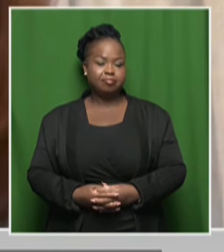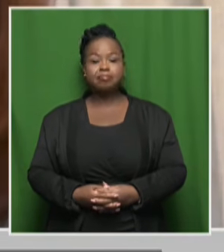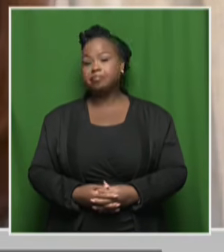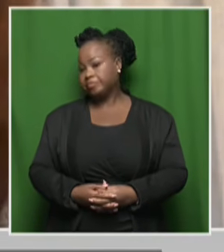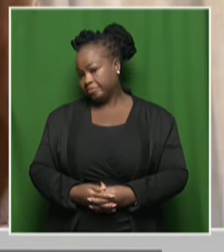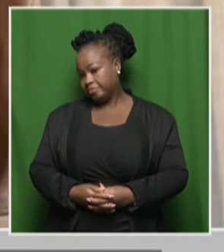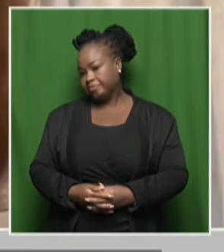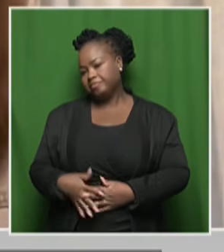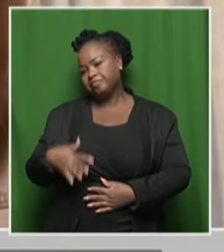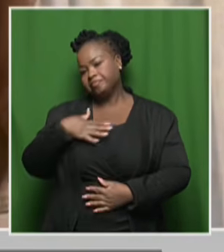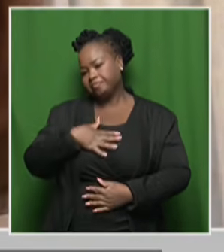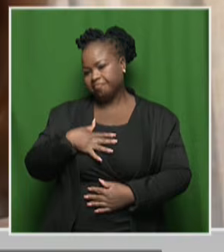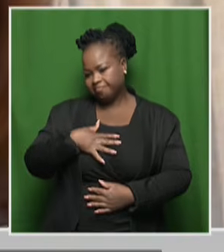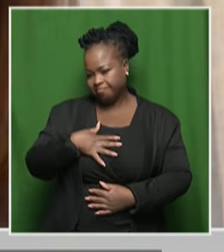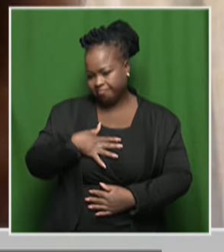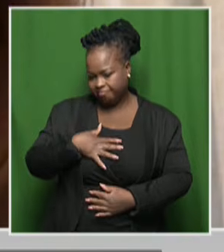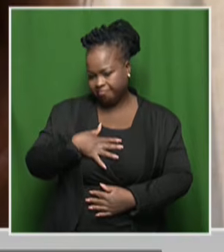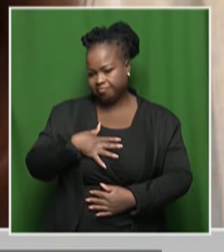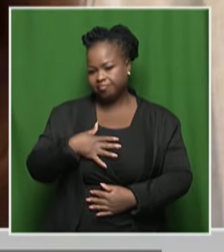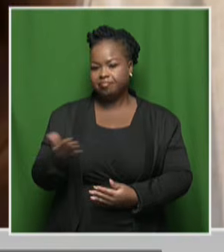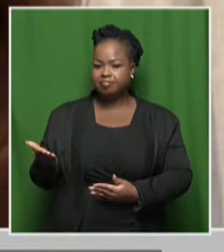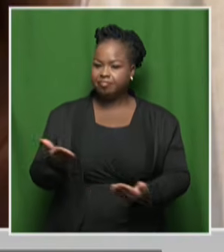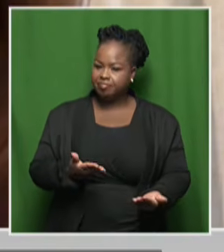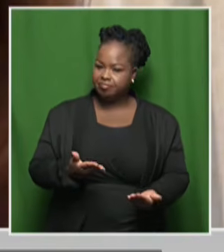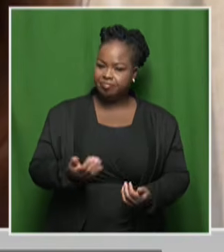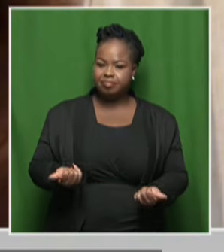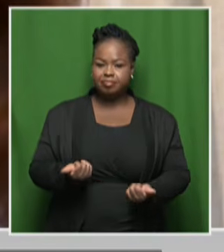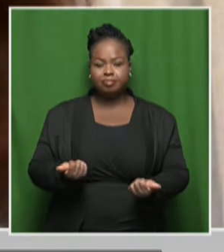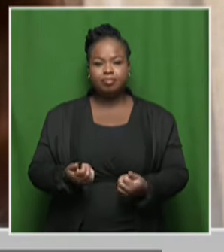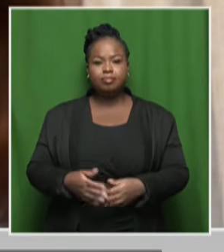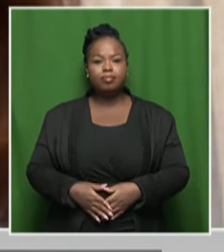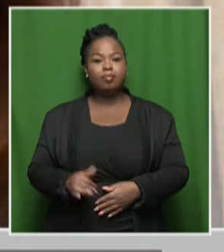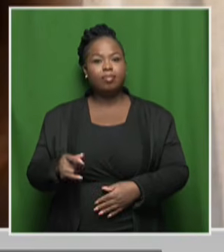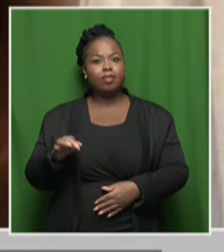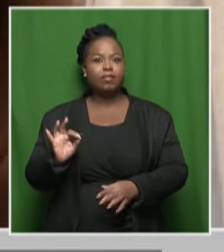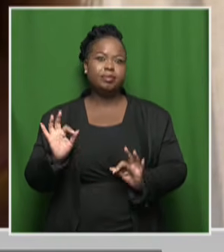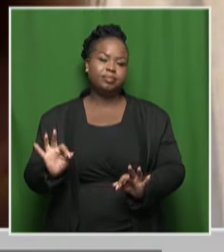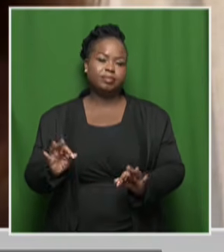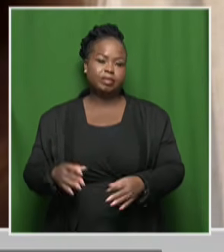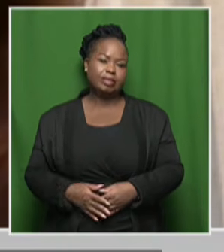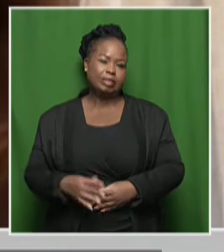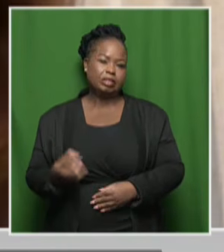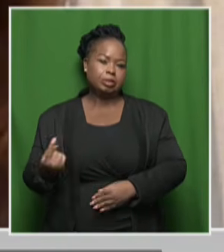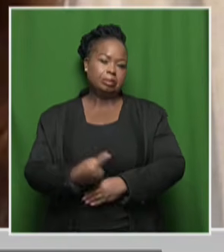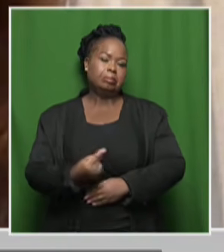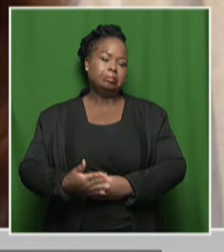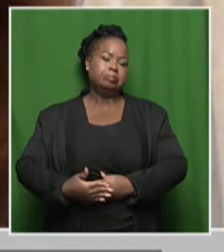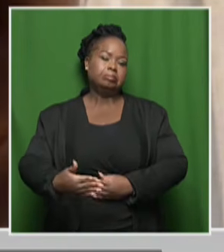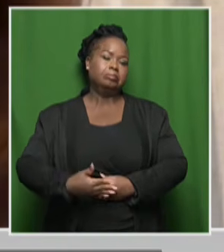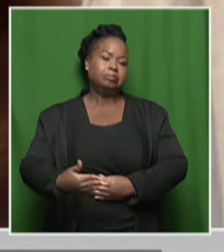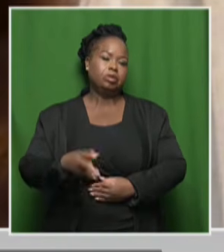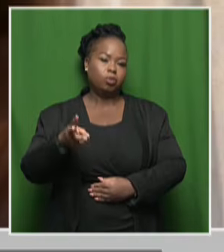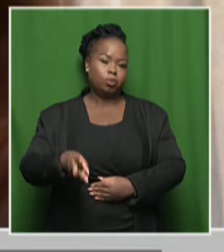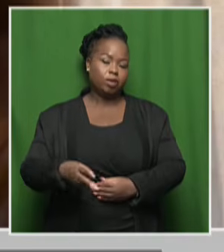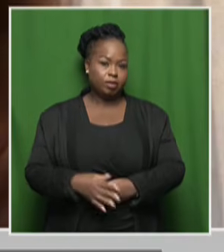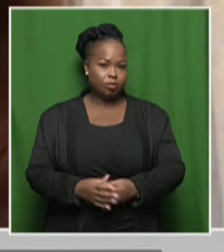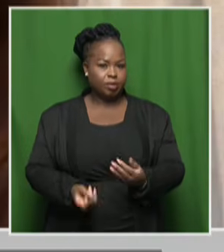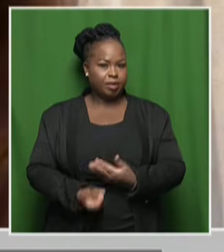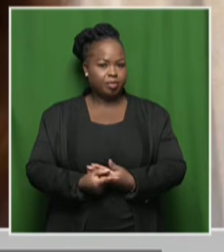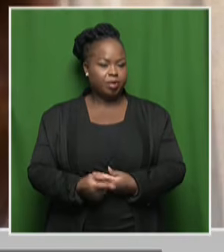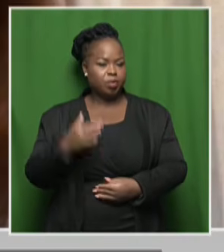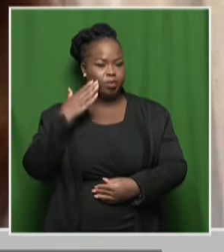Well, it would be a pleasure, of course, to welcome you already to the fair, even if it's just a couple of days away. The fair is going to